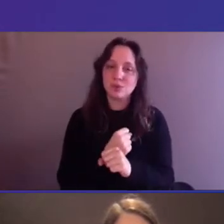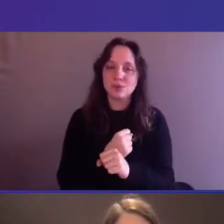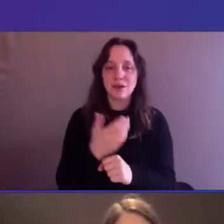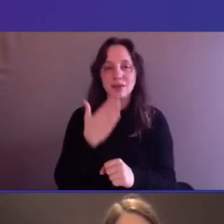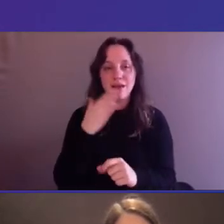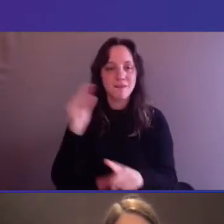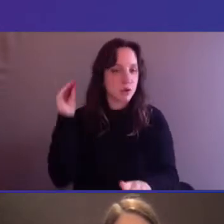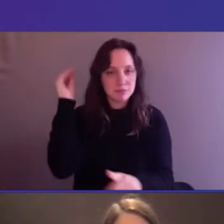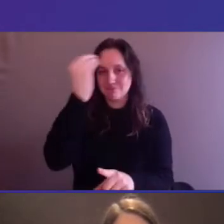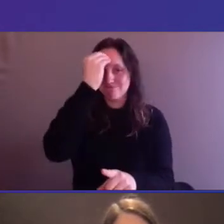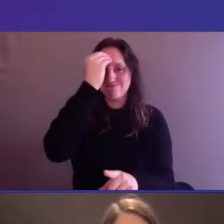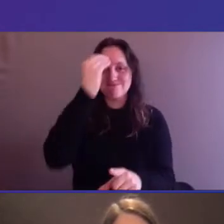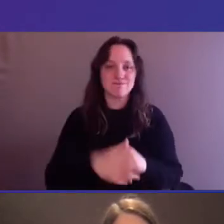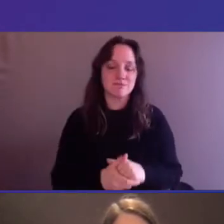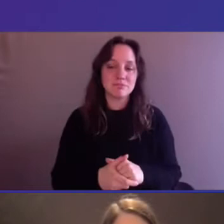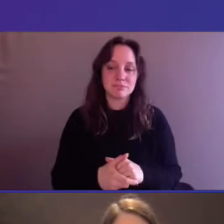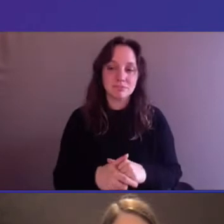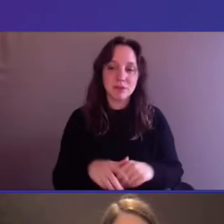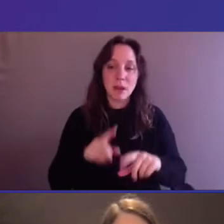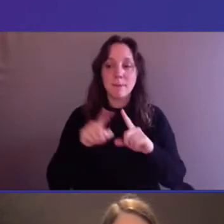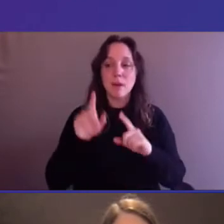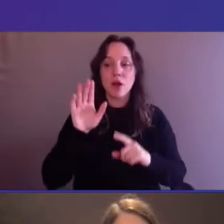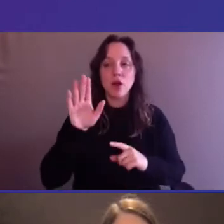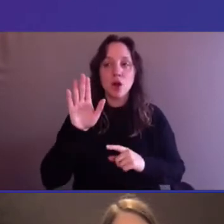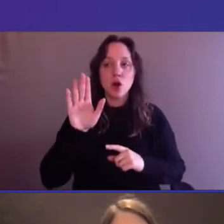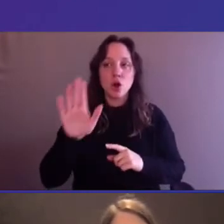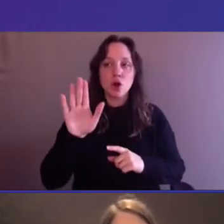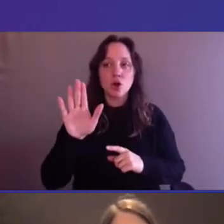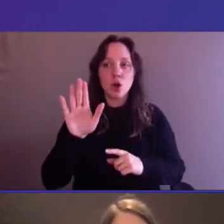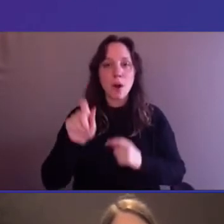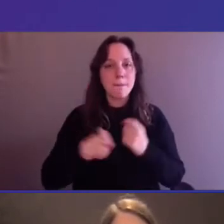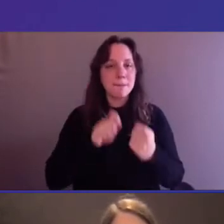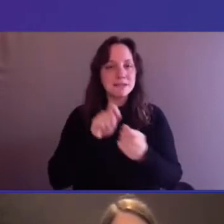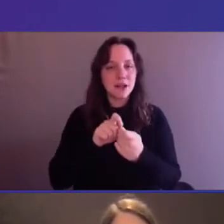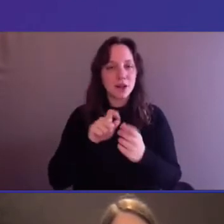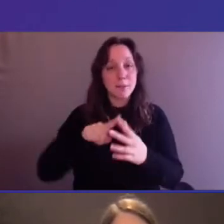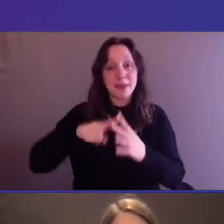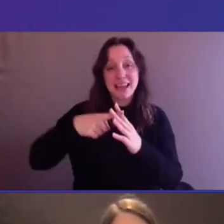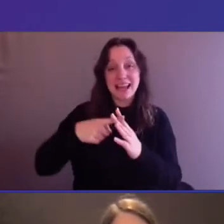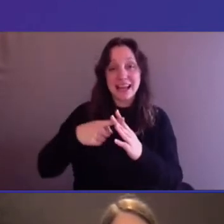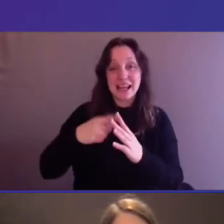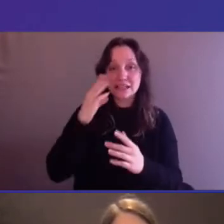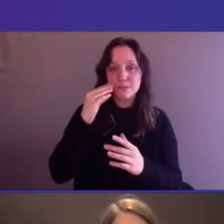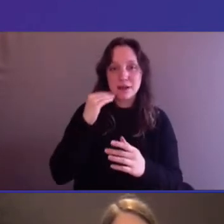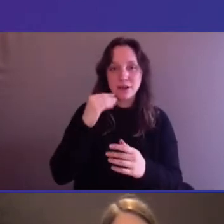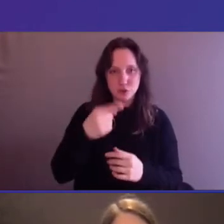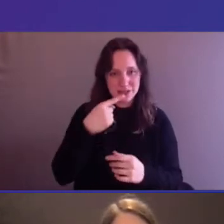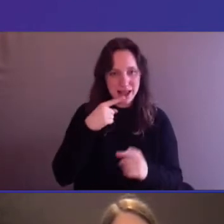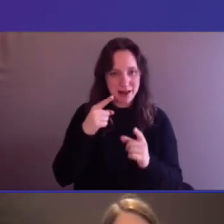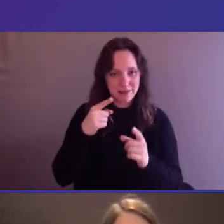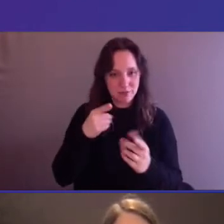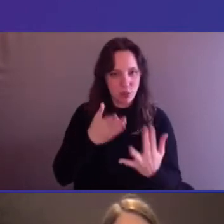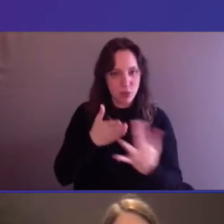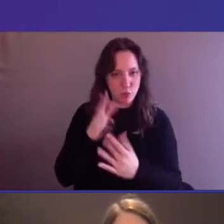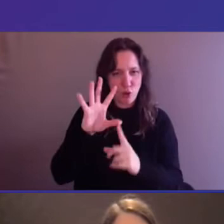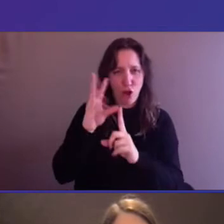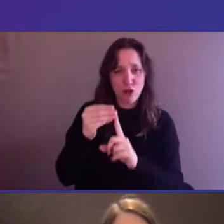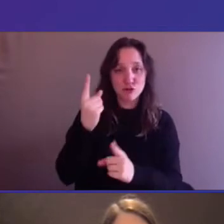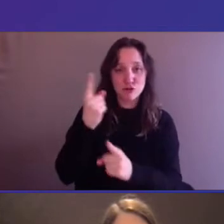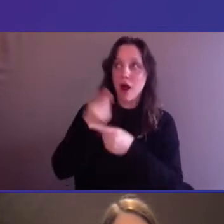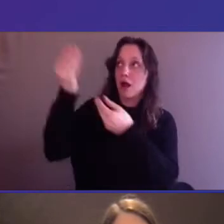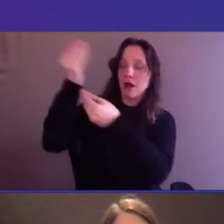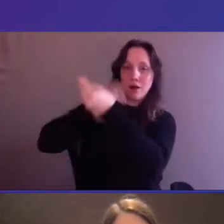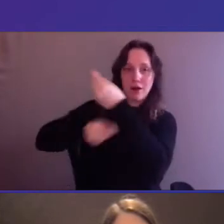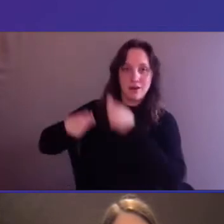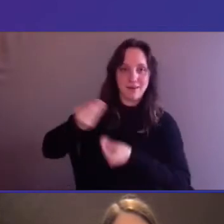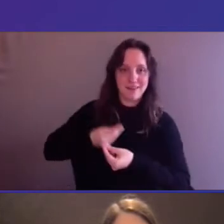mind. But your particular entry point was also around culture, right? As you were saying, like to take that part of it